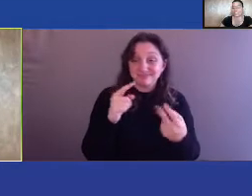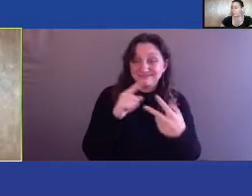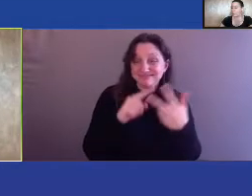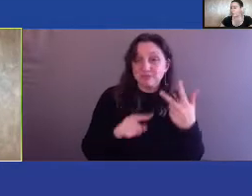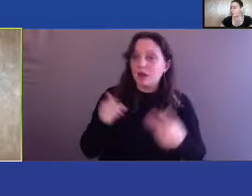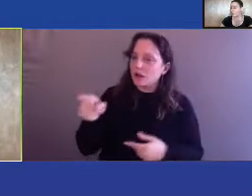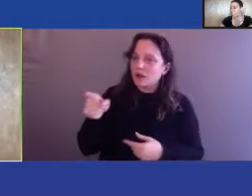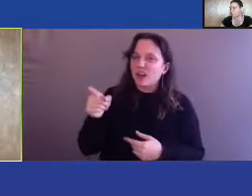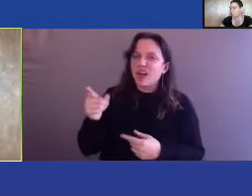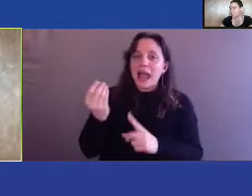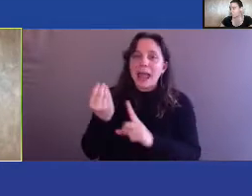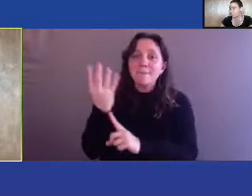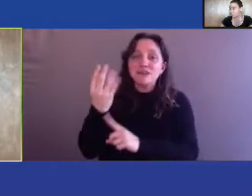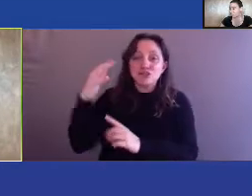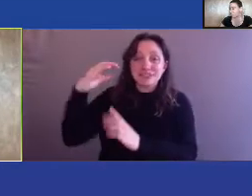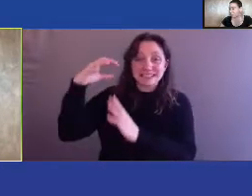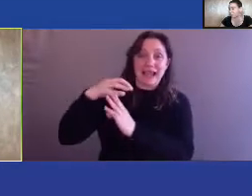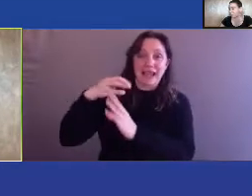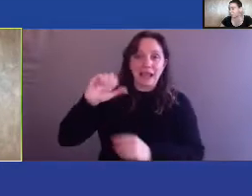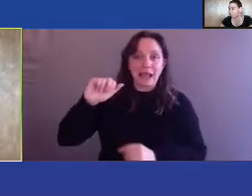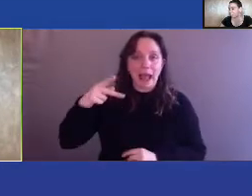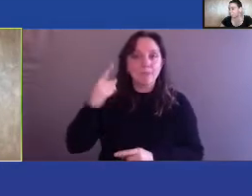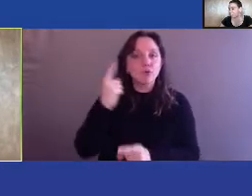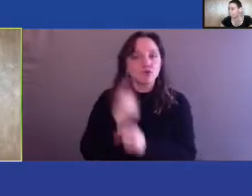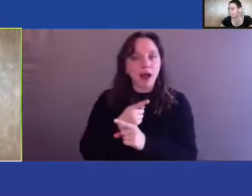that relates to our climate issue.